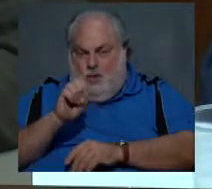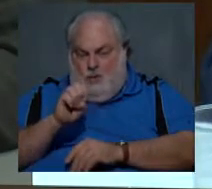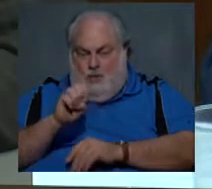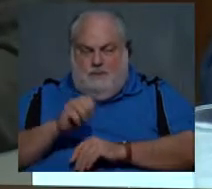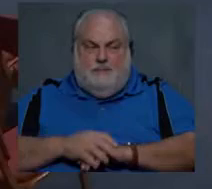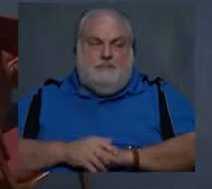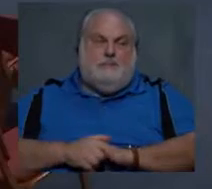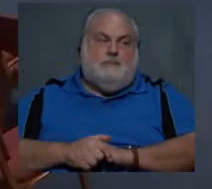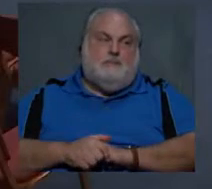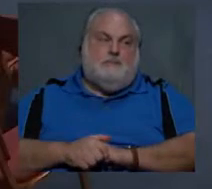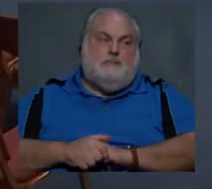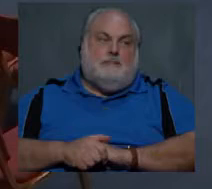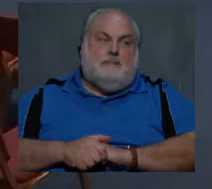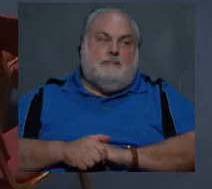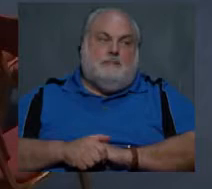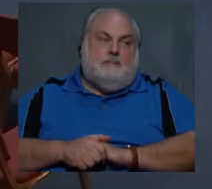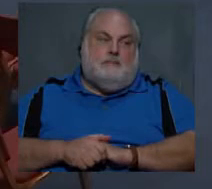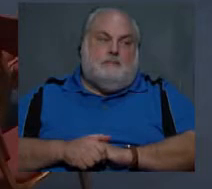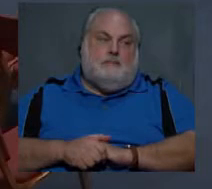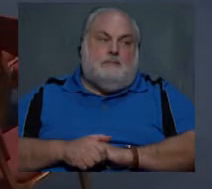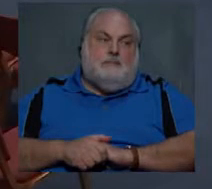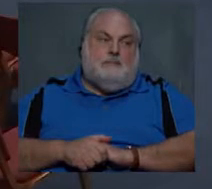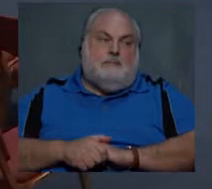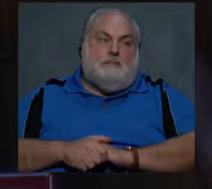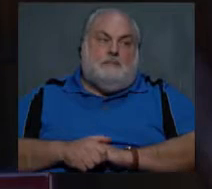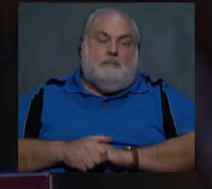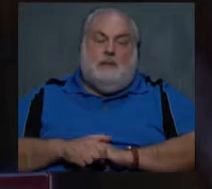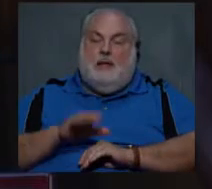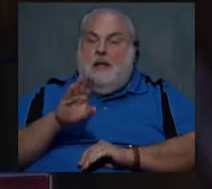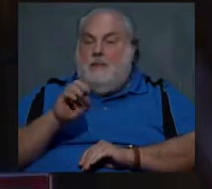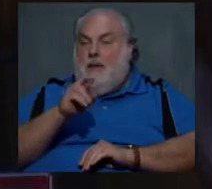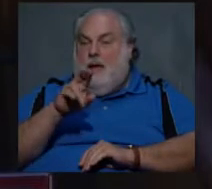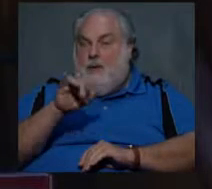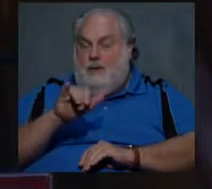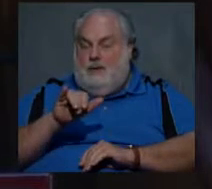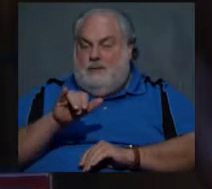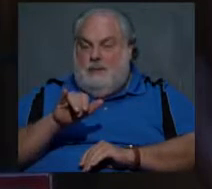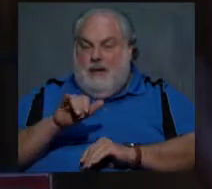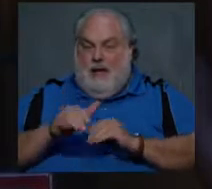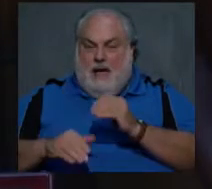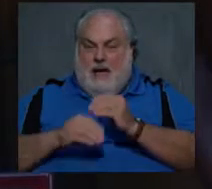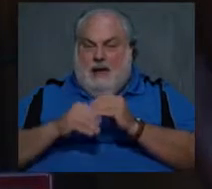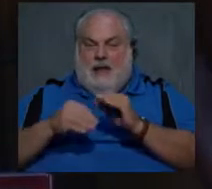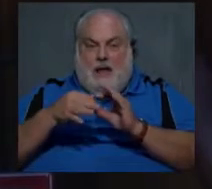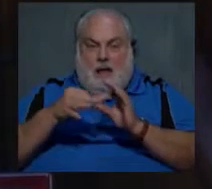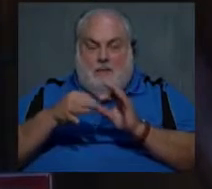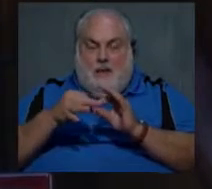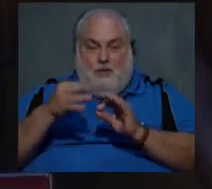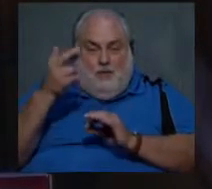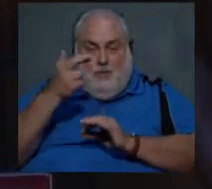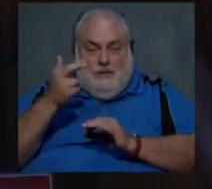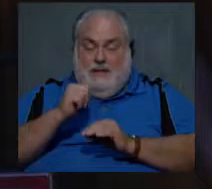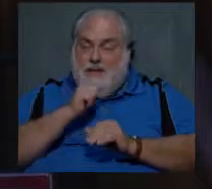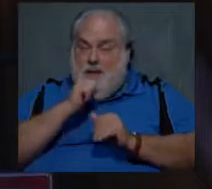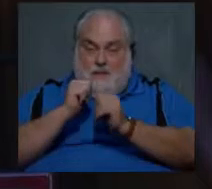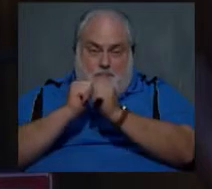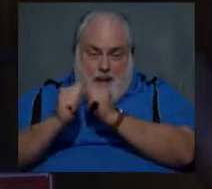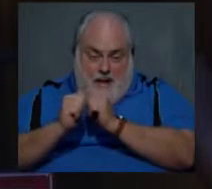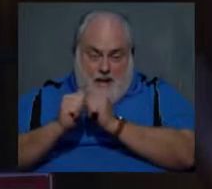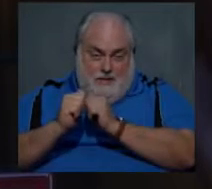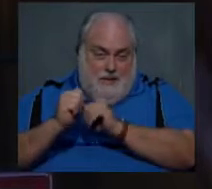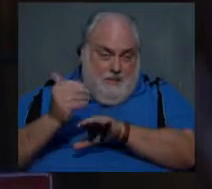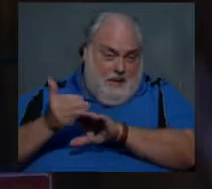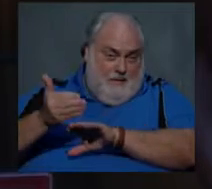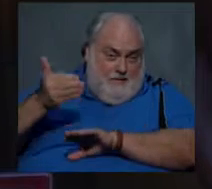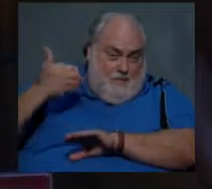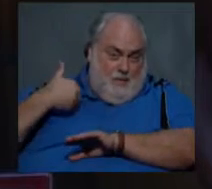reduction. Thank you. I would like to say that I was here in 1997, and the reason it didn't pass in part